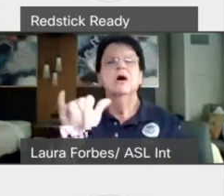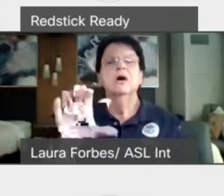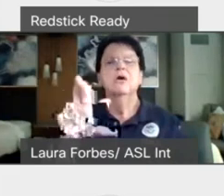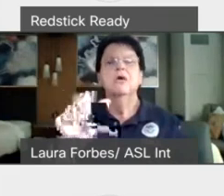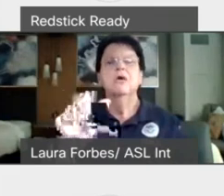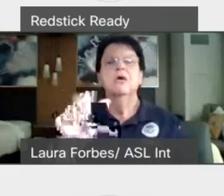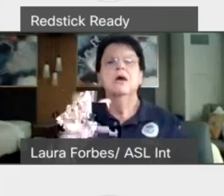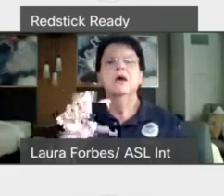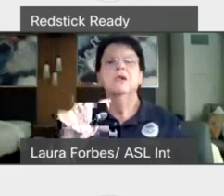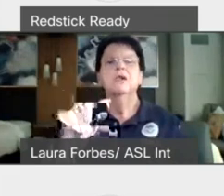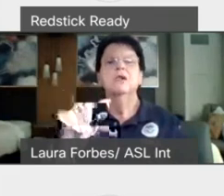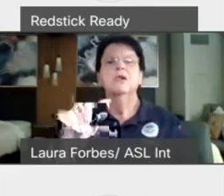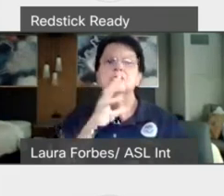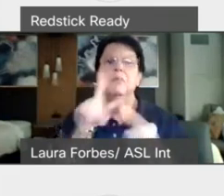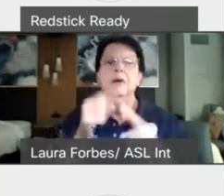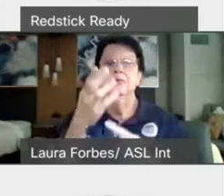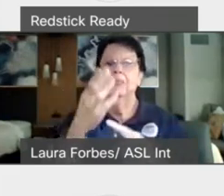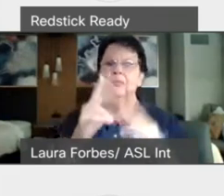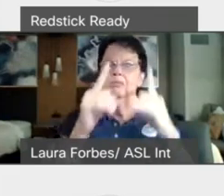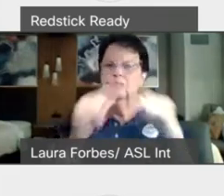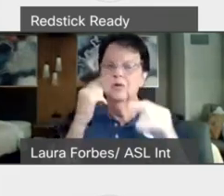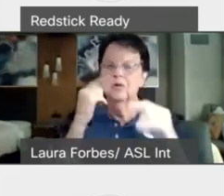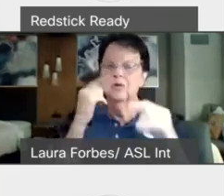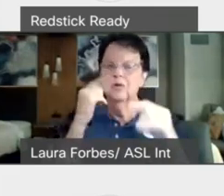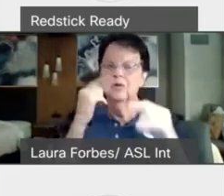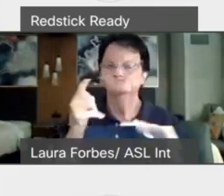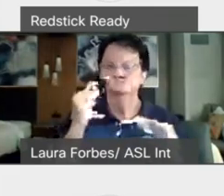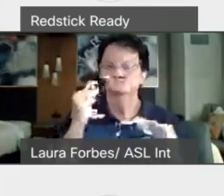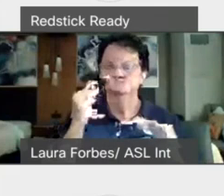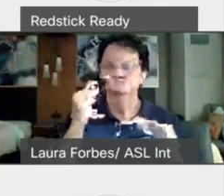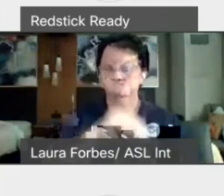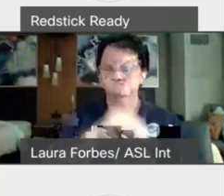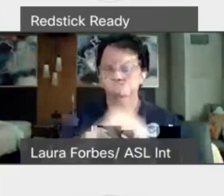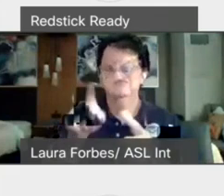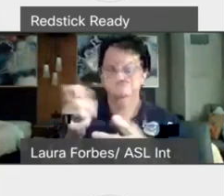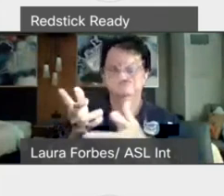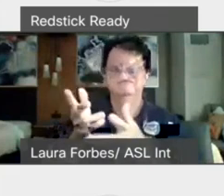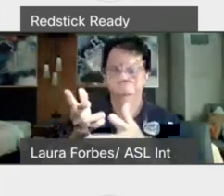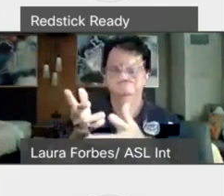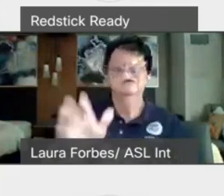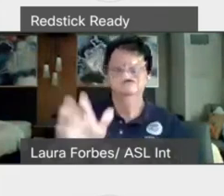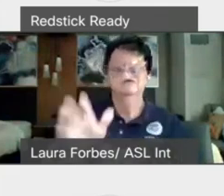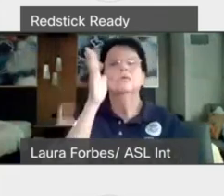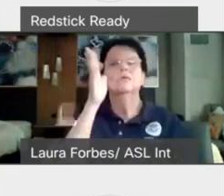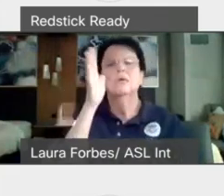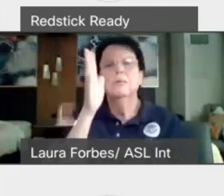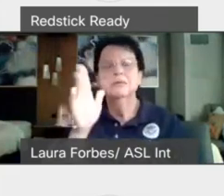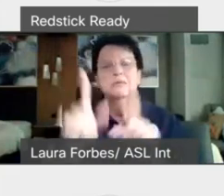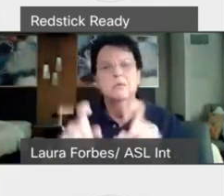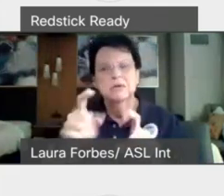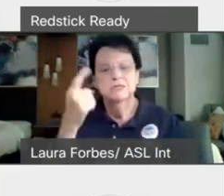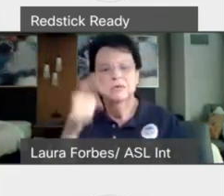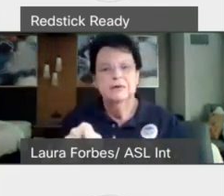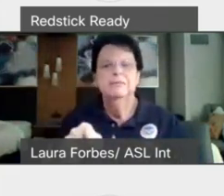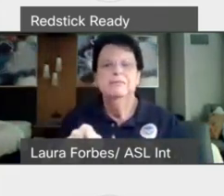We'll talk a little bit about the Blue Roof program. And then after this is over, there'll be probably some questions for him. So we'll